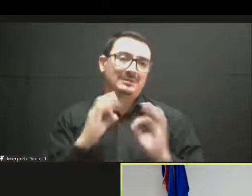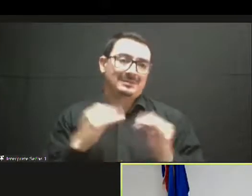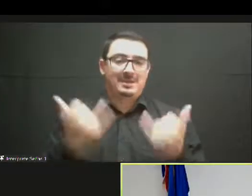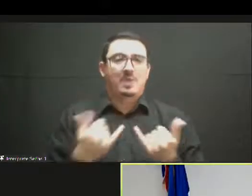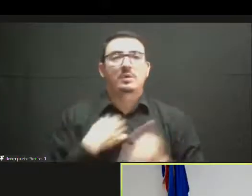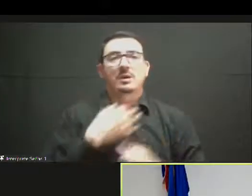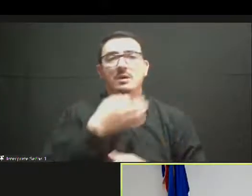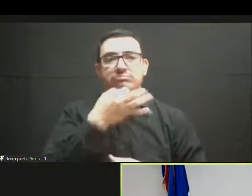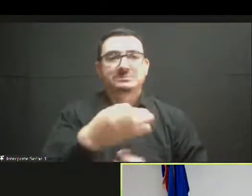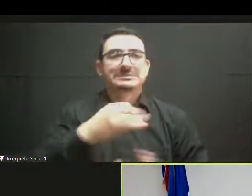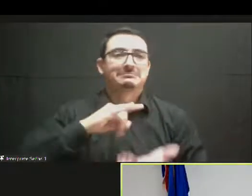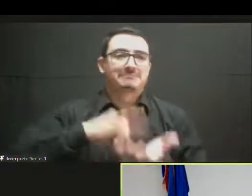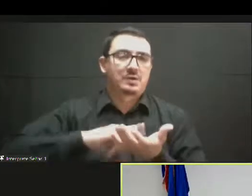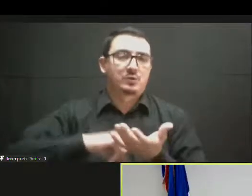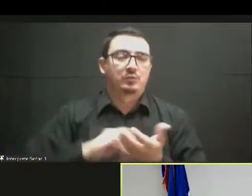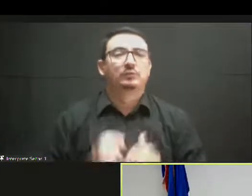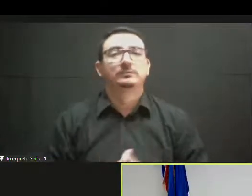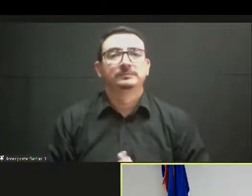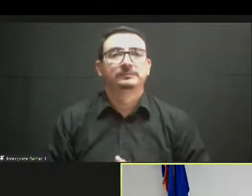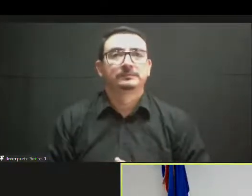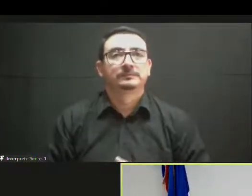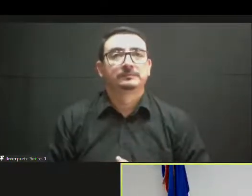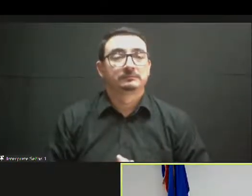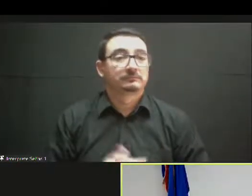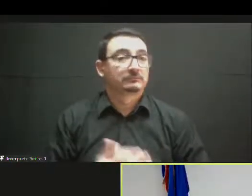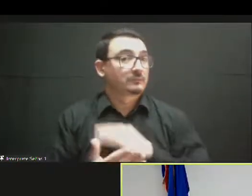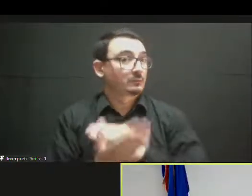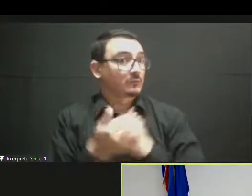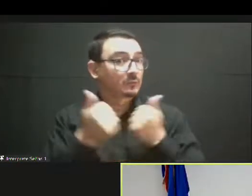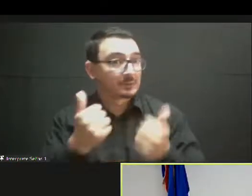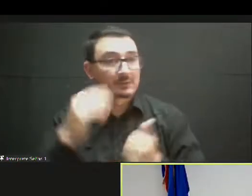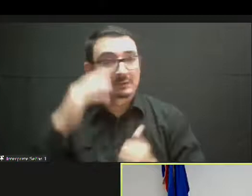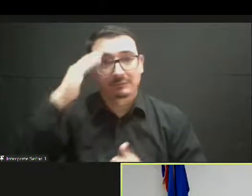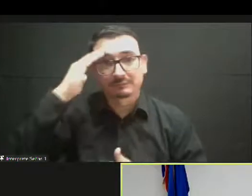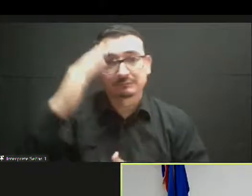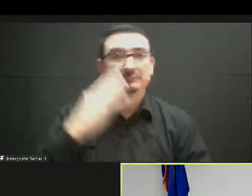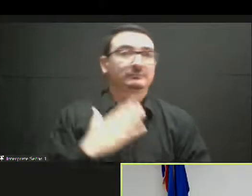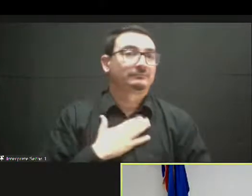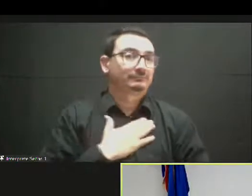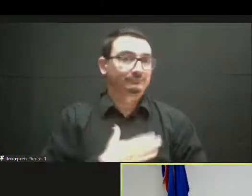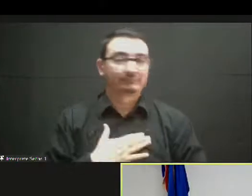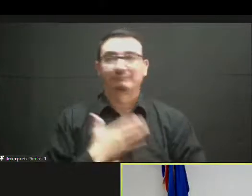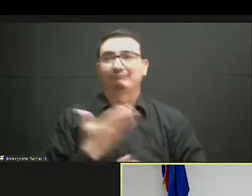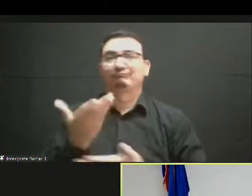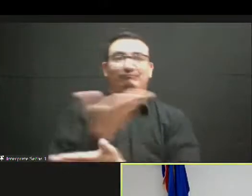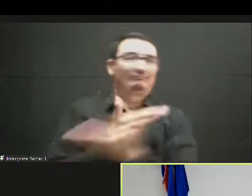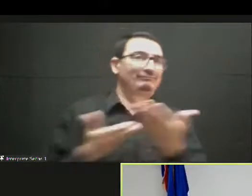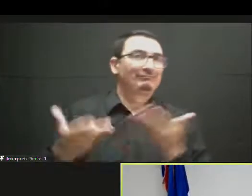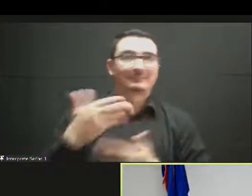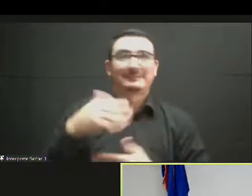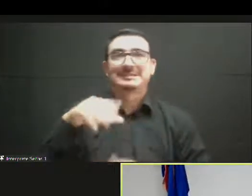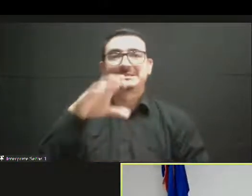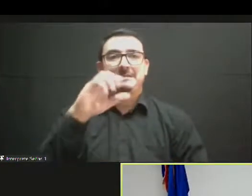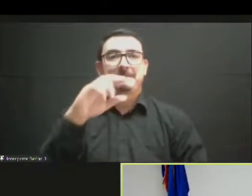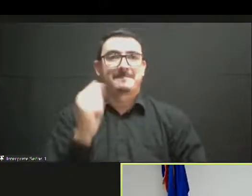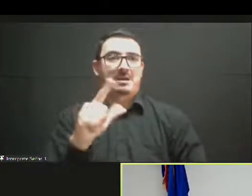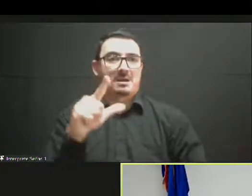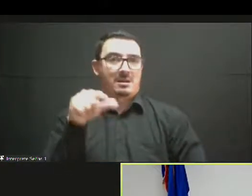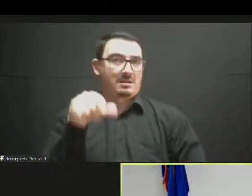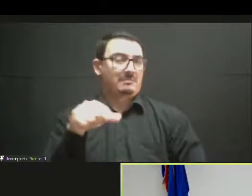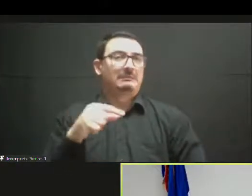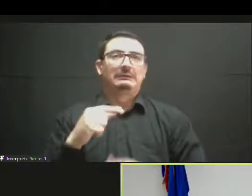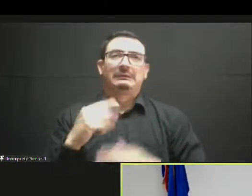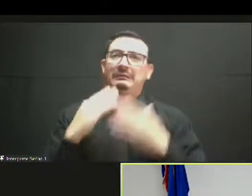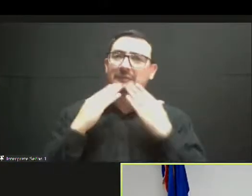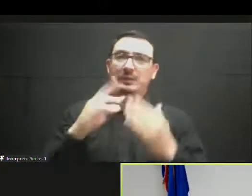para mí estar aquí en este panel con todos ustedes. Agradecer a CEPAL, a UNTAC y a todos los organizadores del evento